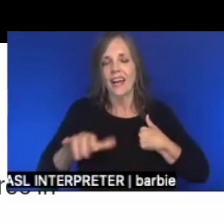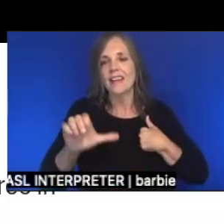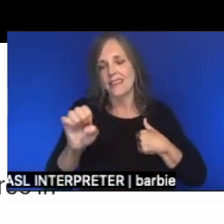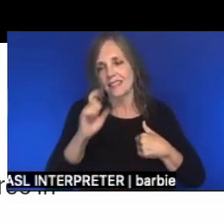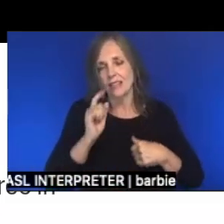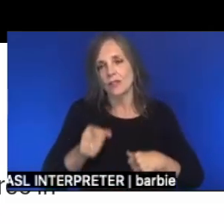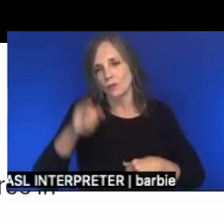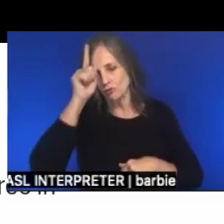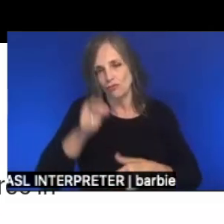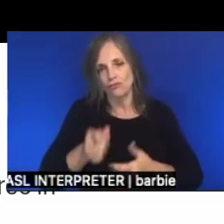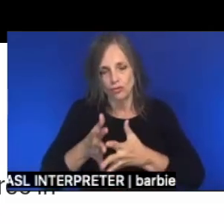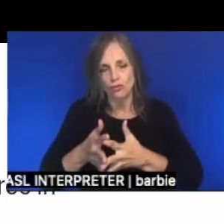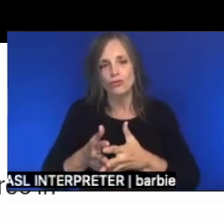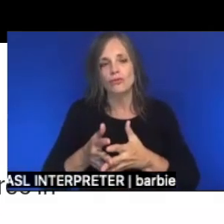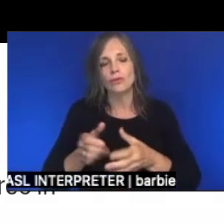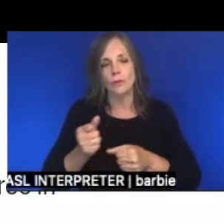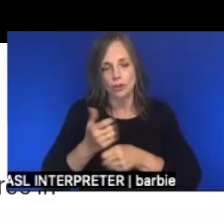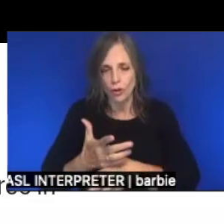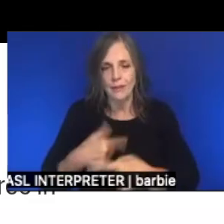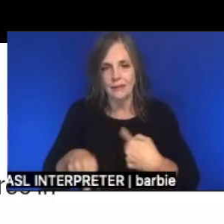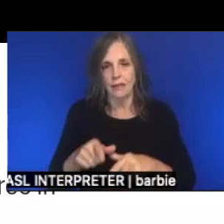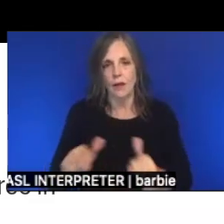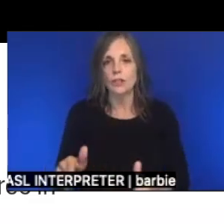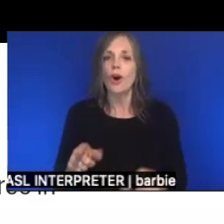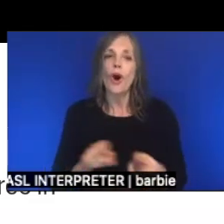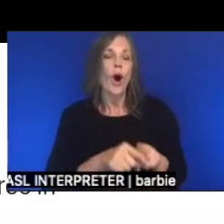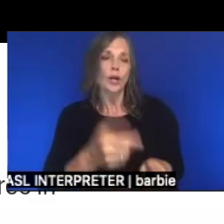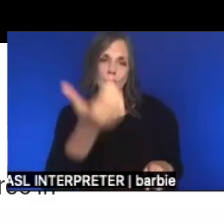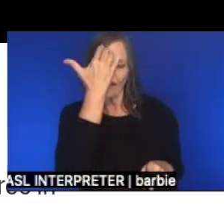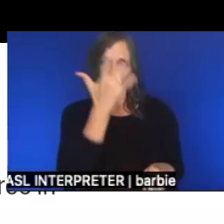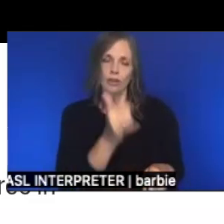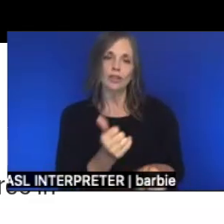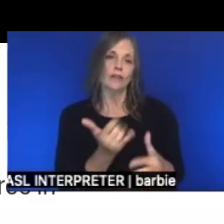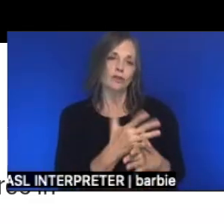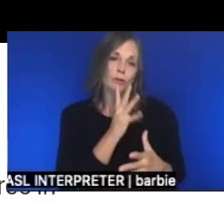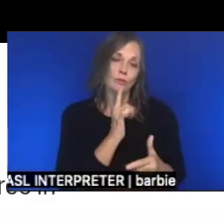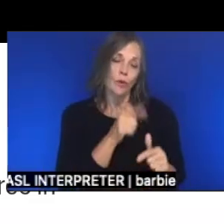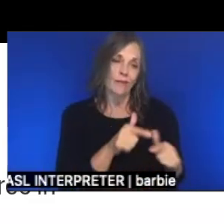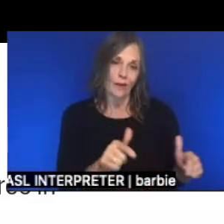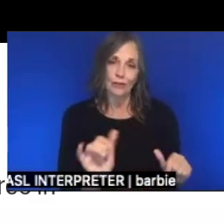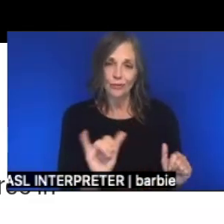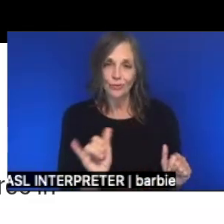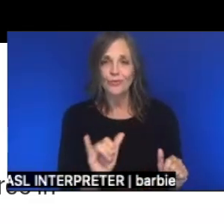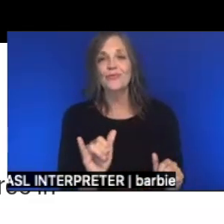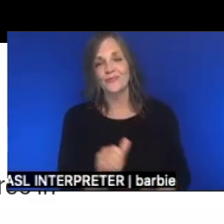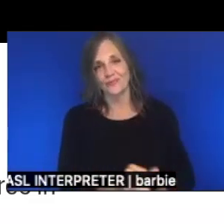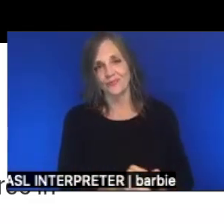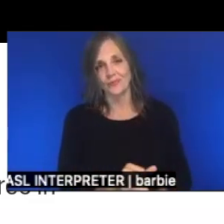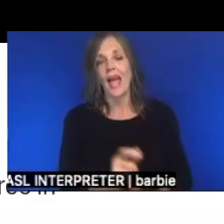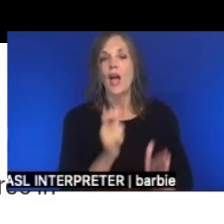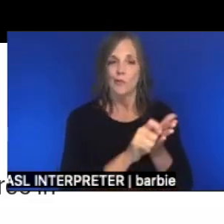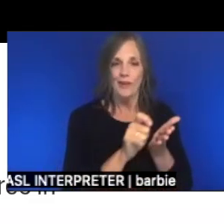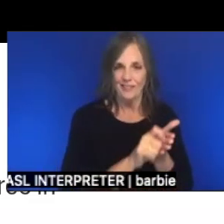Sign Language. I have to say, I also have knowledge of German spoken language and written